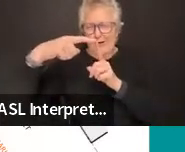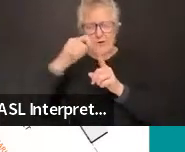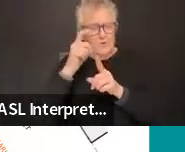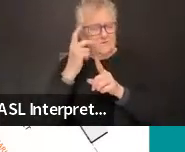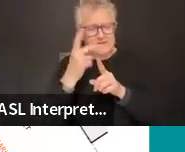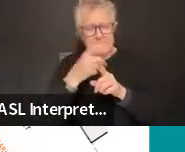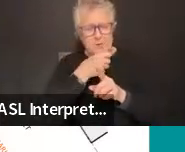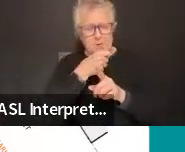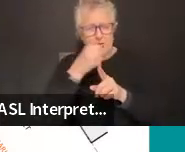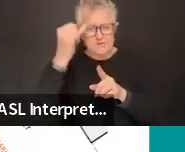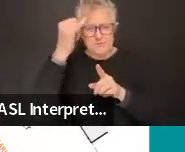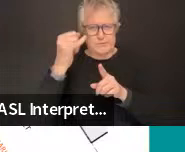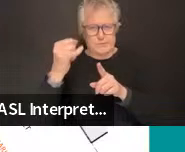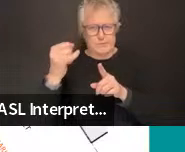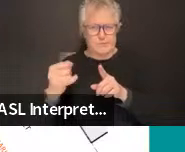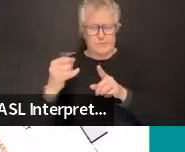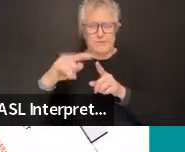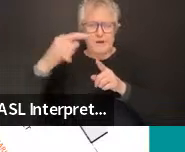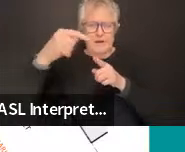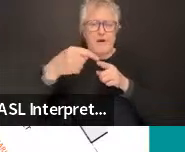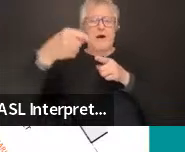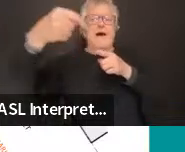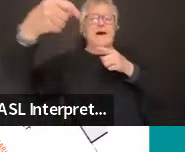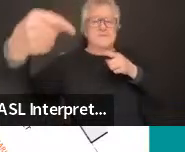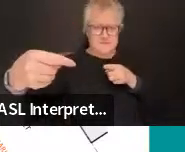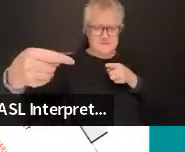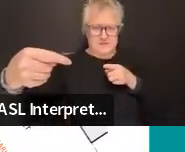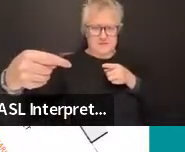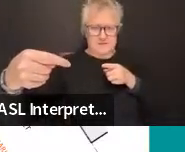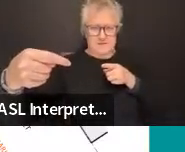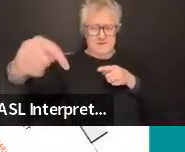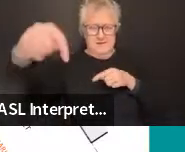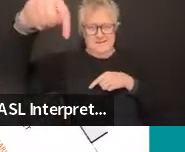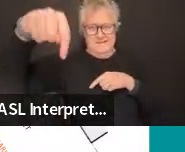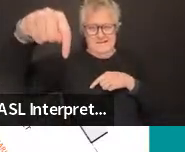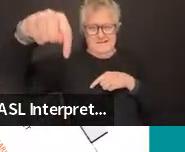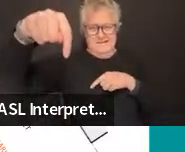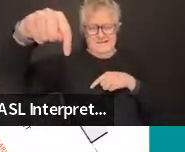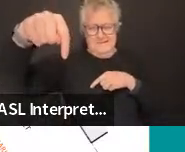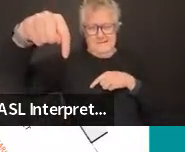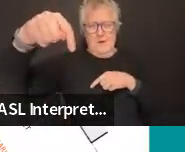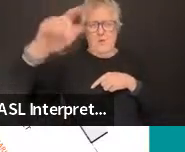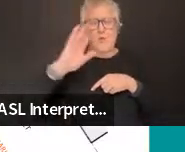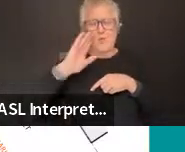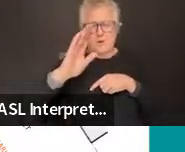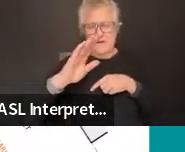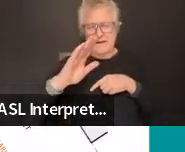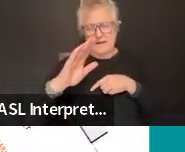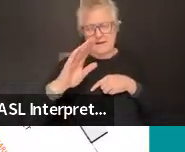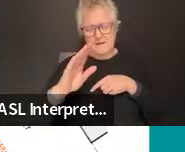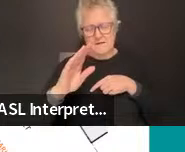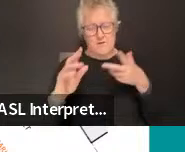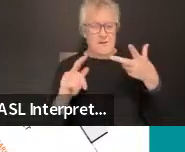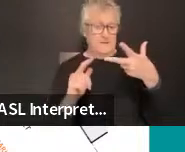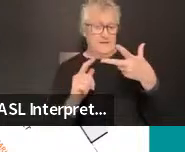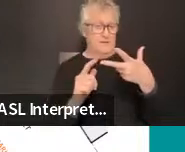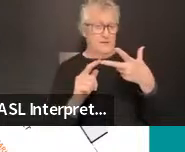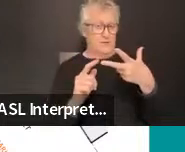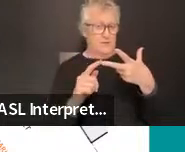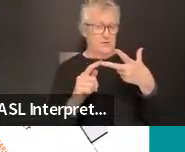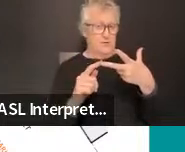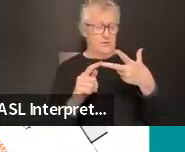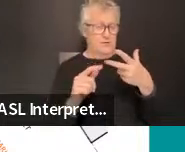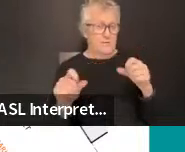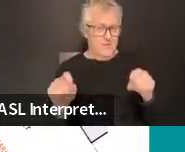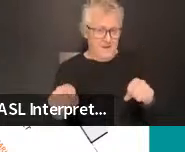Columbia Street, from there to the would be to the top of the page. So 3 potential locations for a waterfront